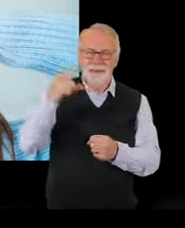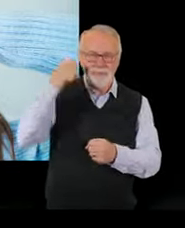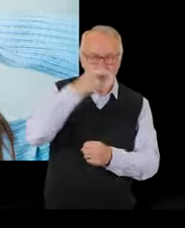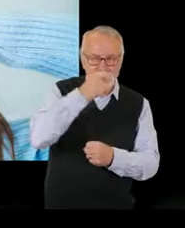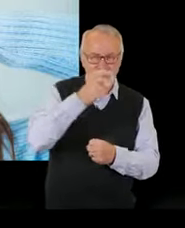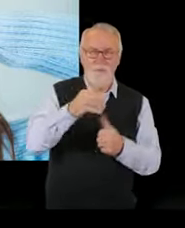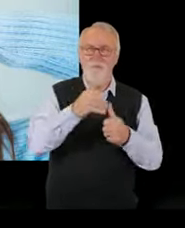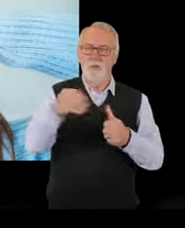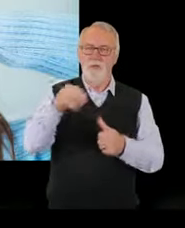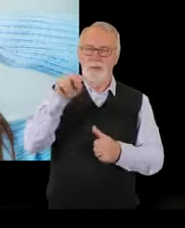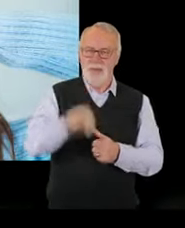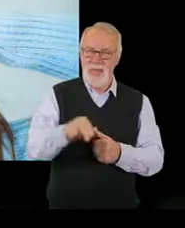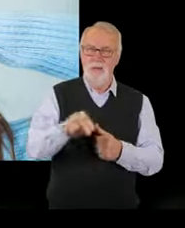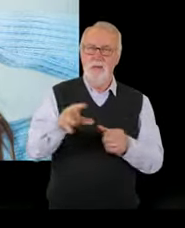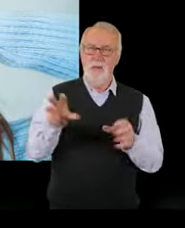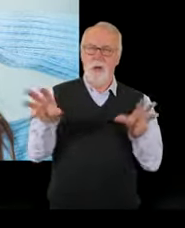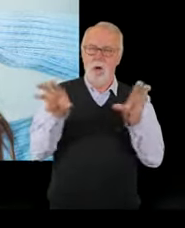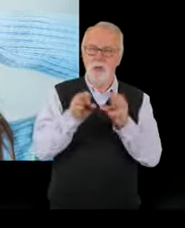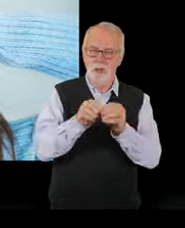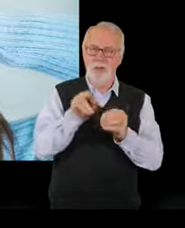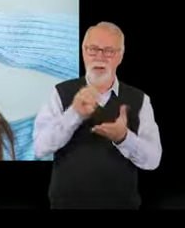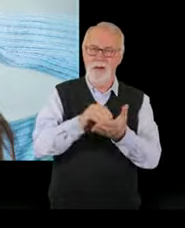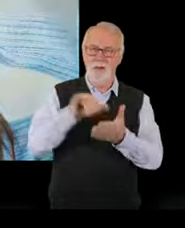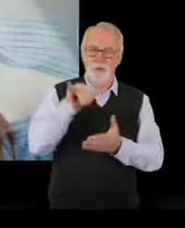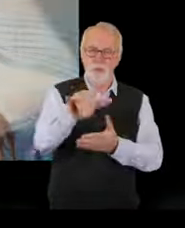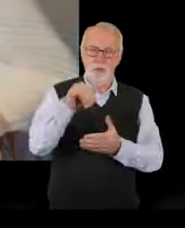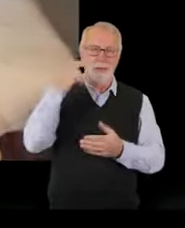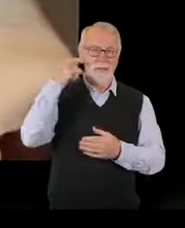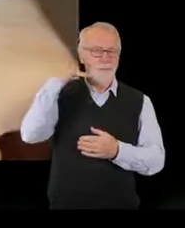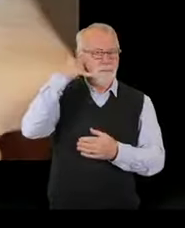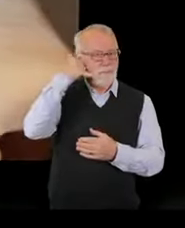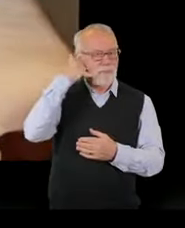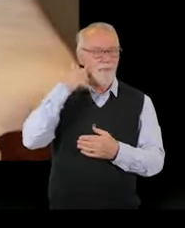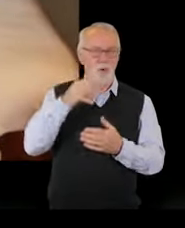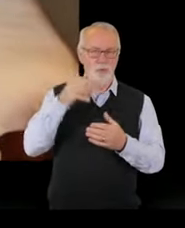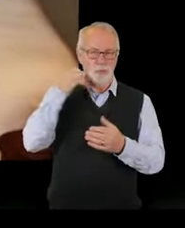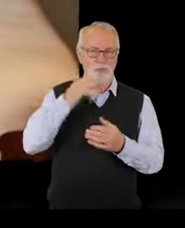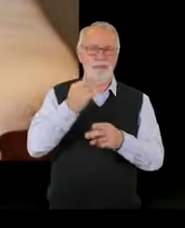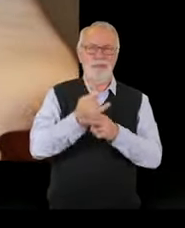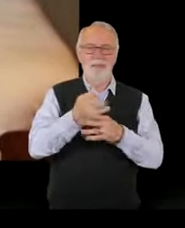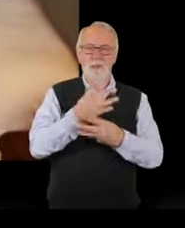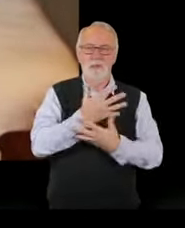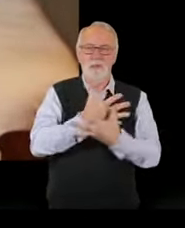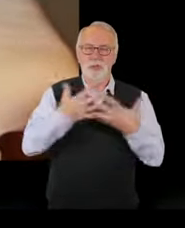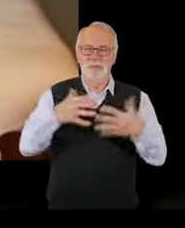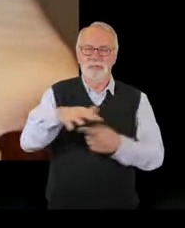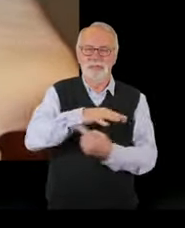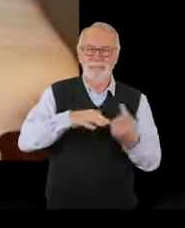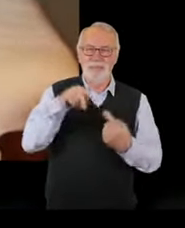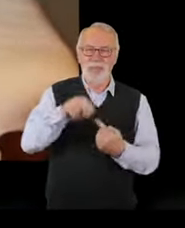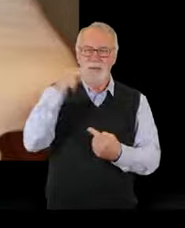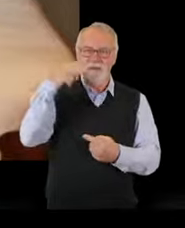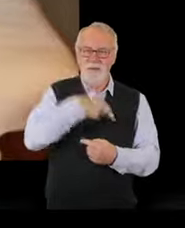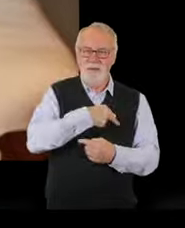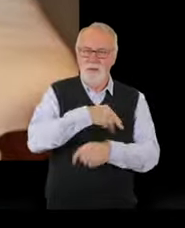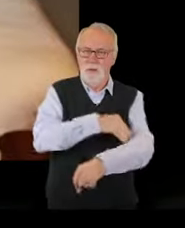continuous and have a major impact on their everyday life. In severe cases this can be very distressing for